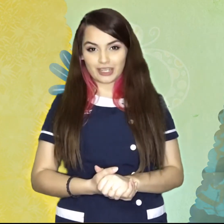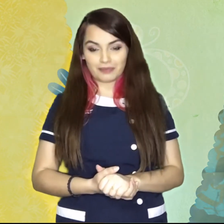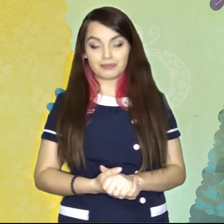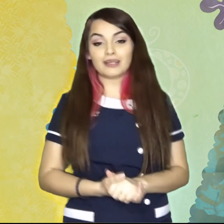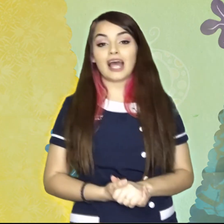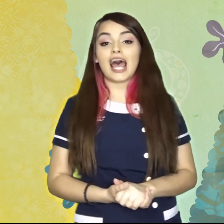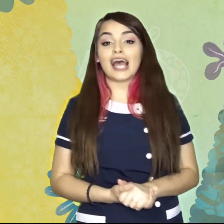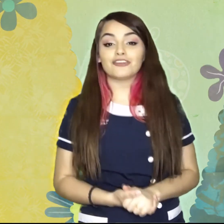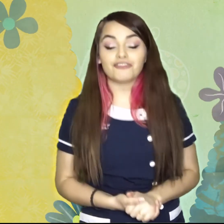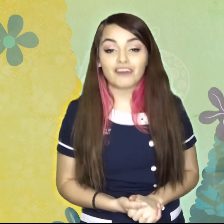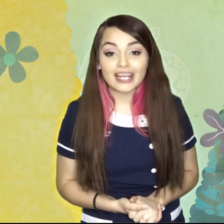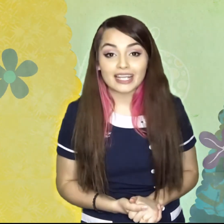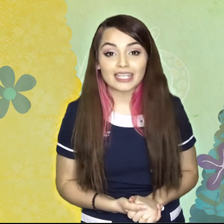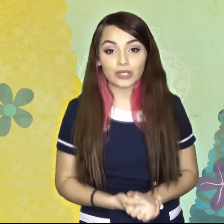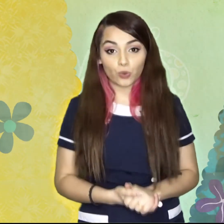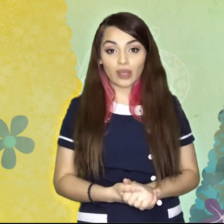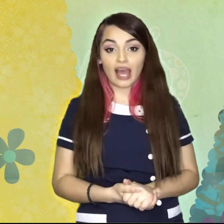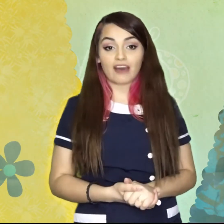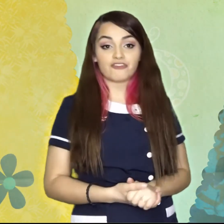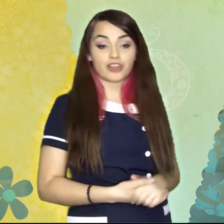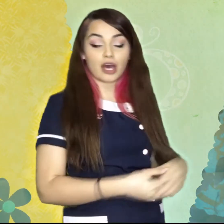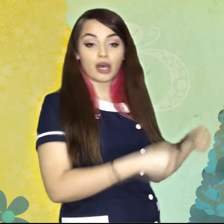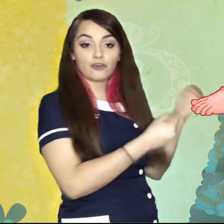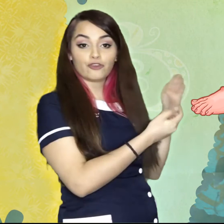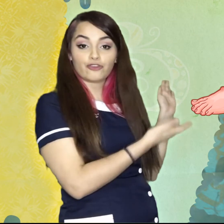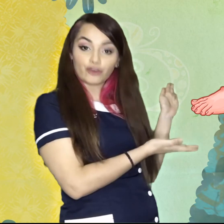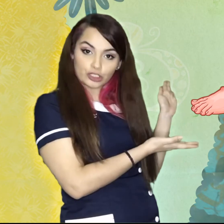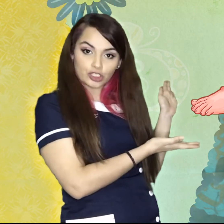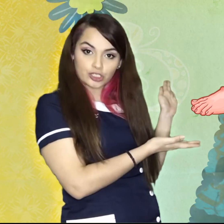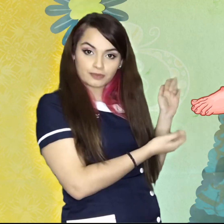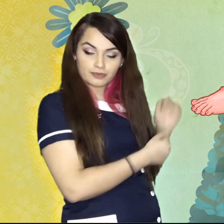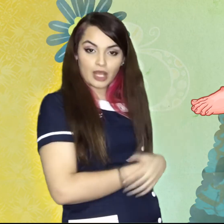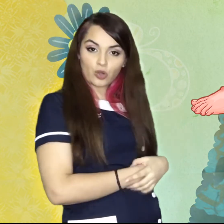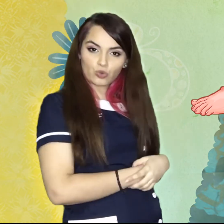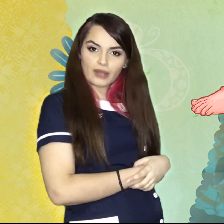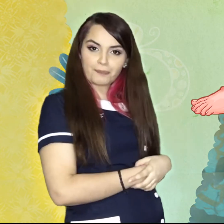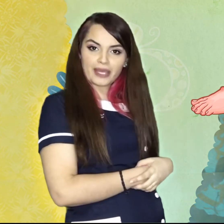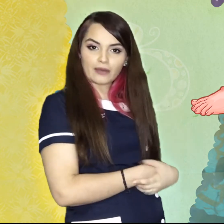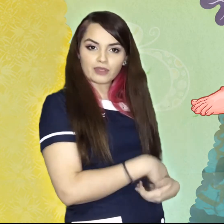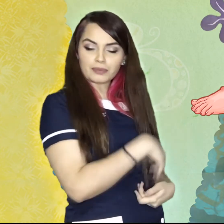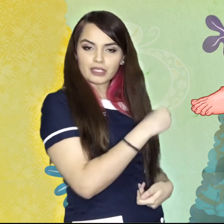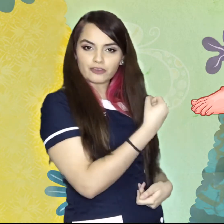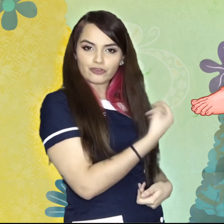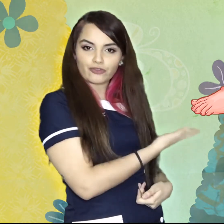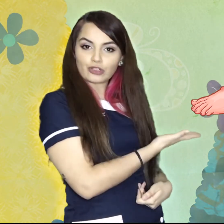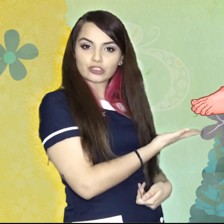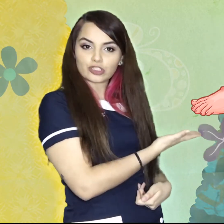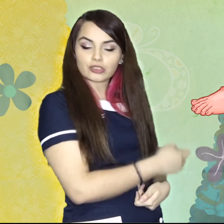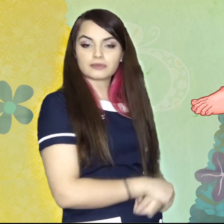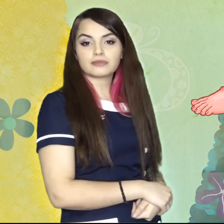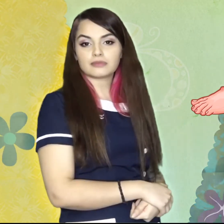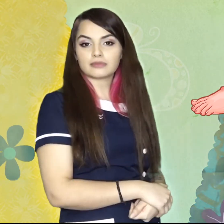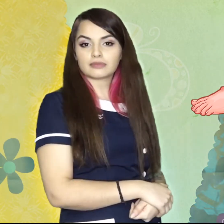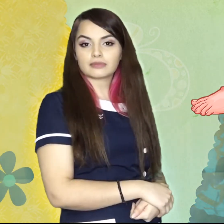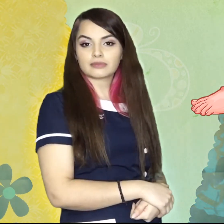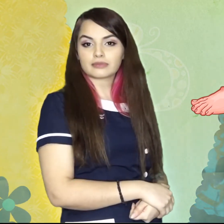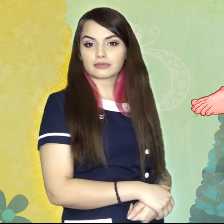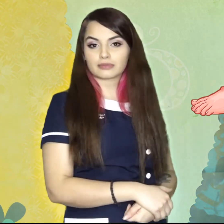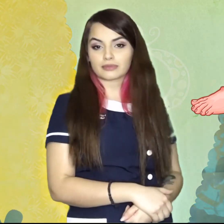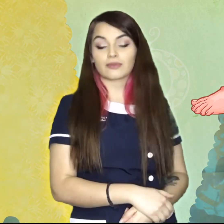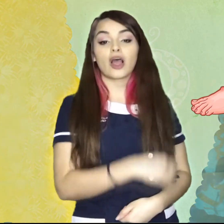Good job. And finally, we have the foot. Repeat after me. Foot.